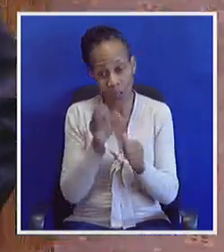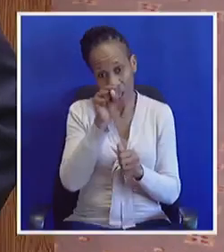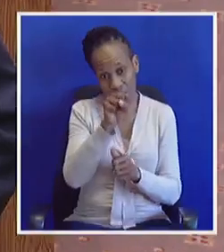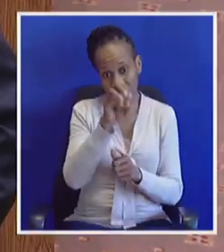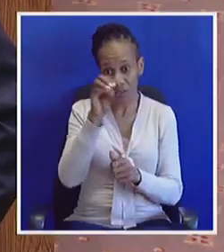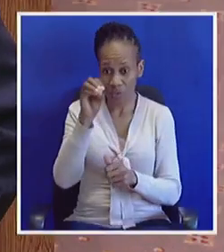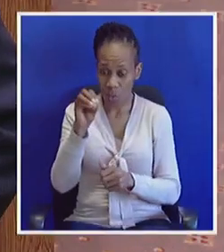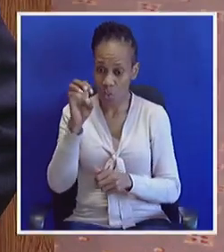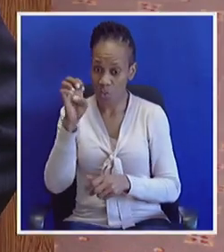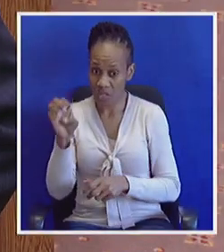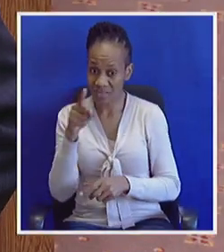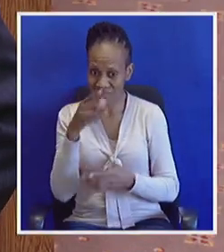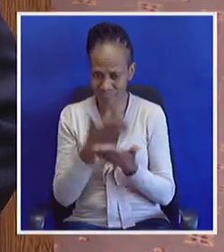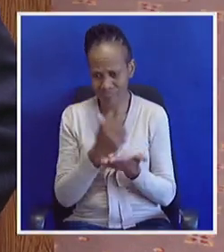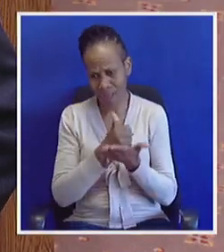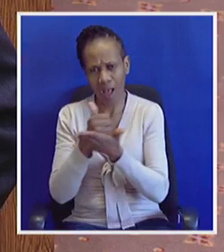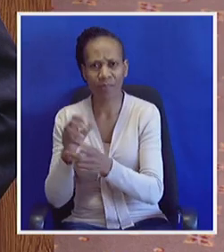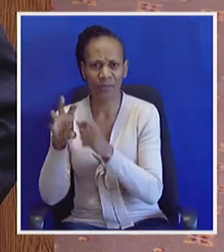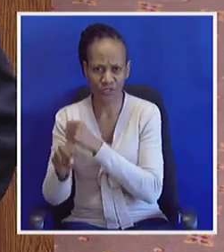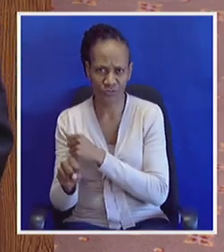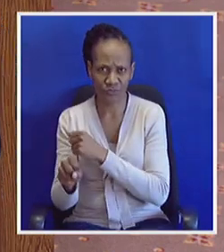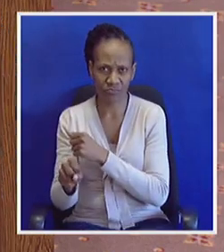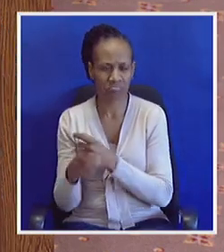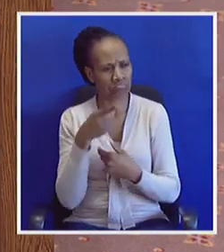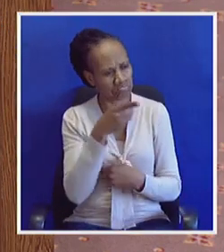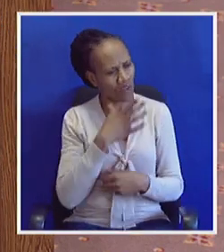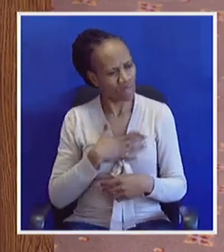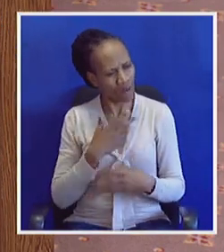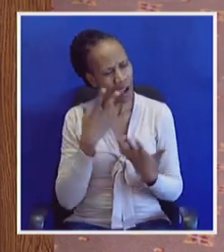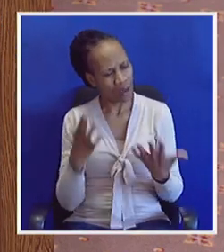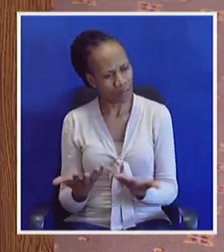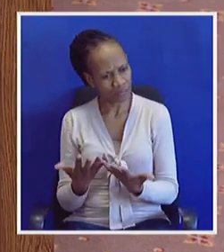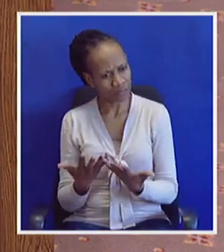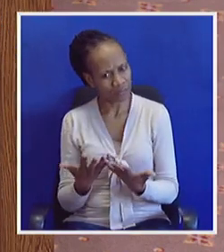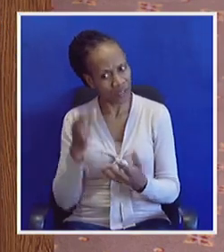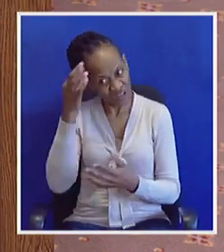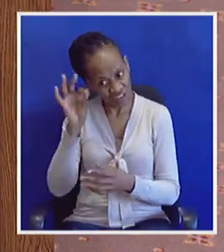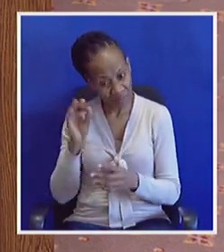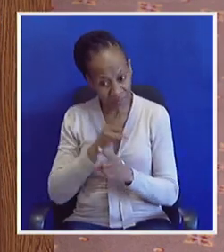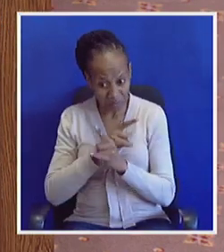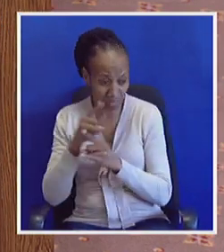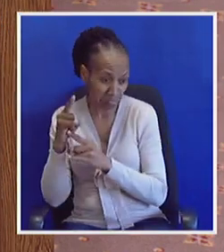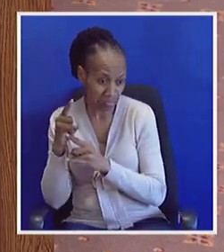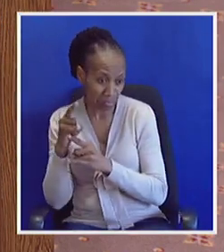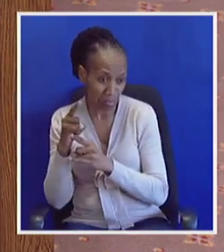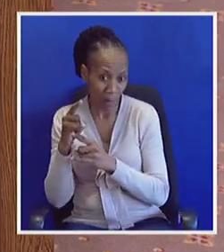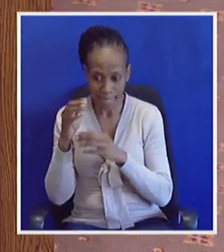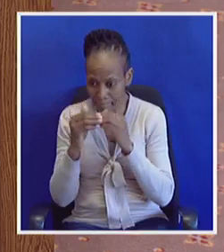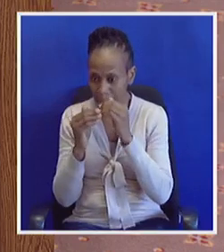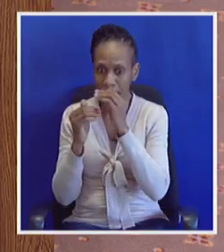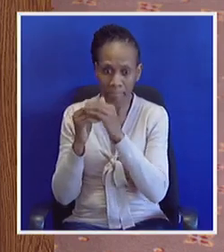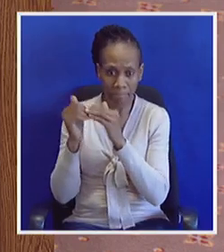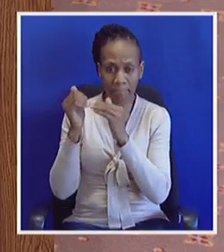as powerful device. In your view, are we succeeding to create and build what I